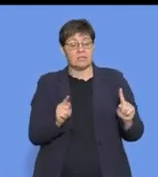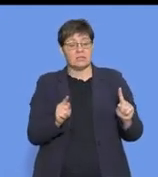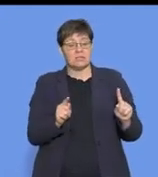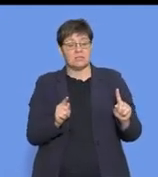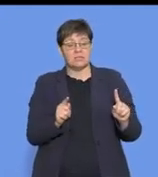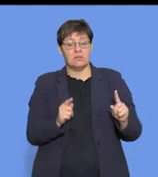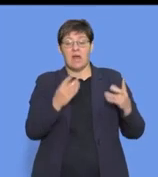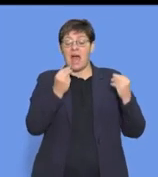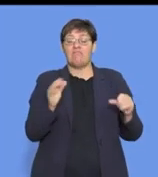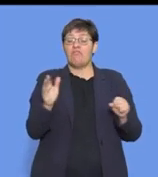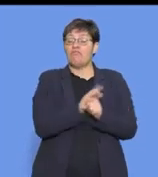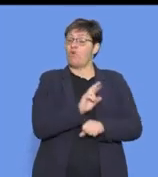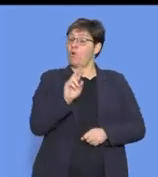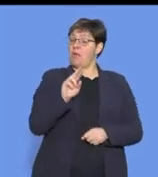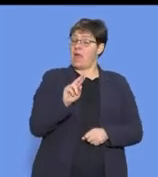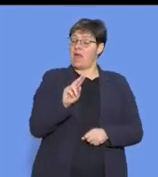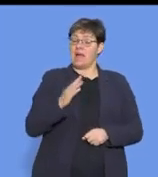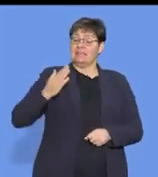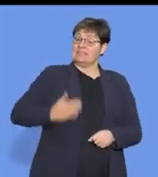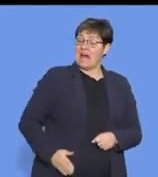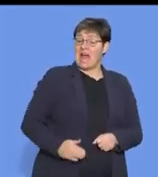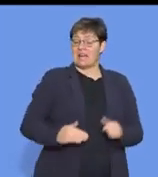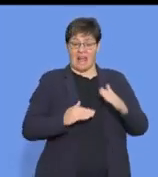one full pair of sides and angles?